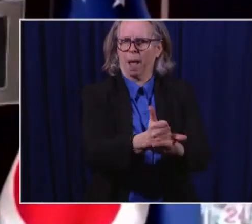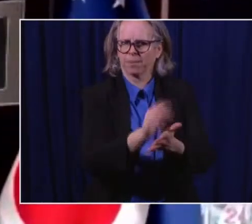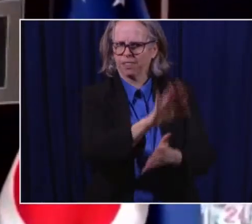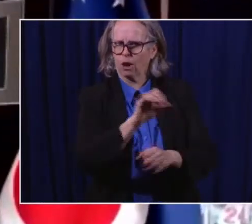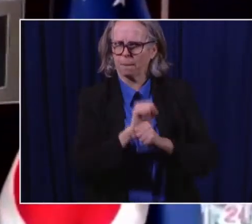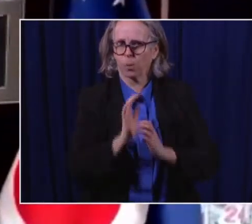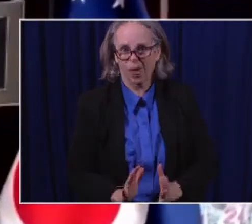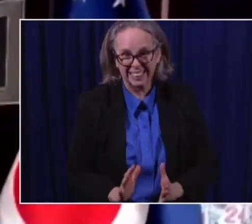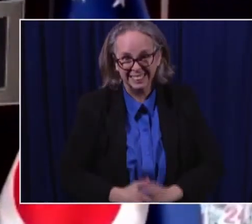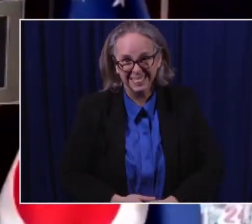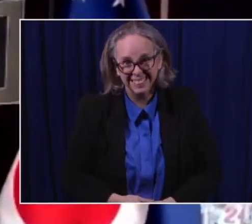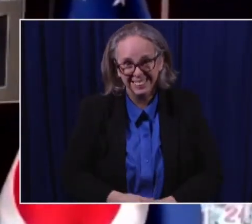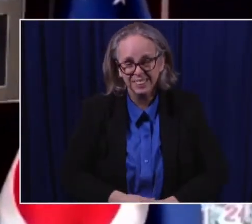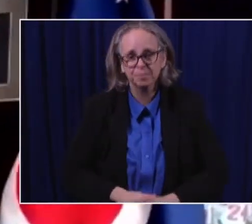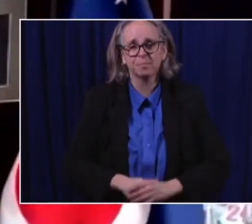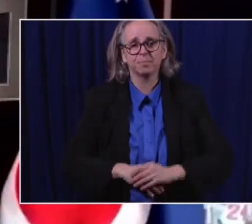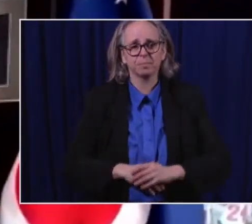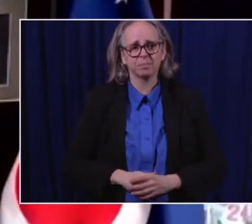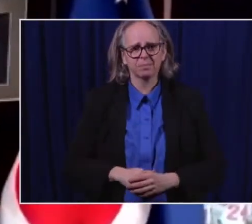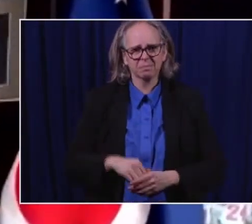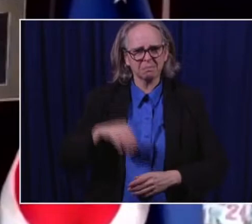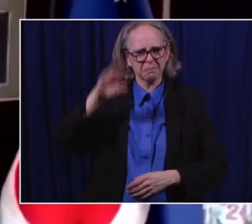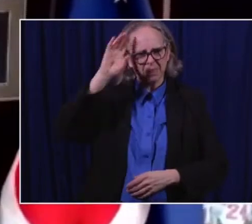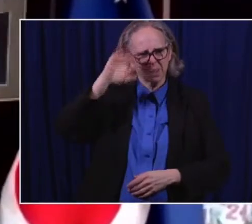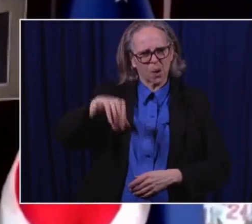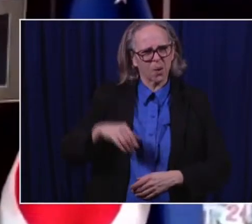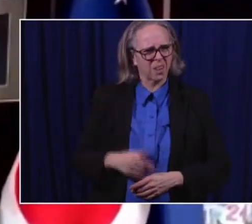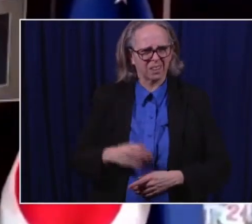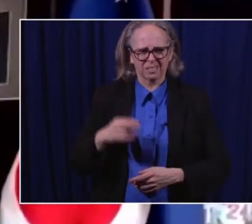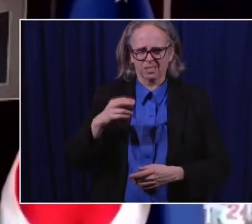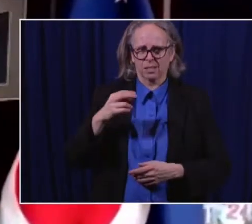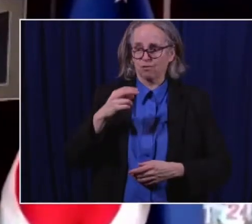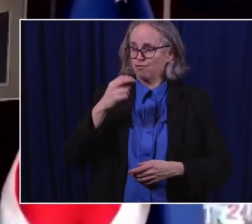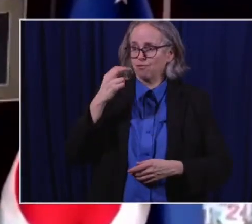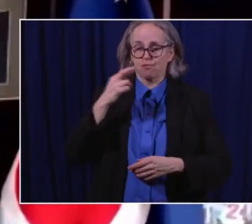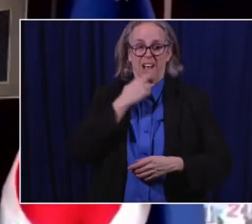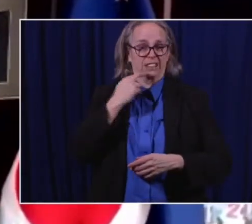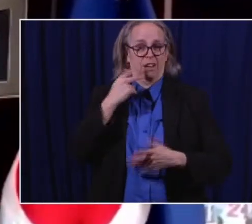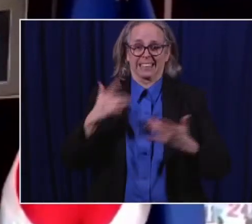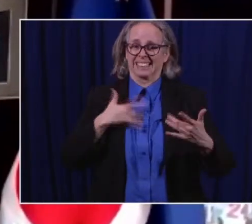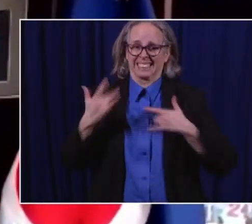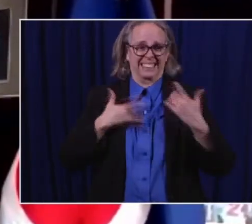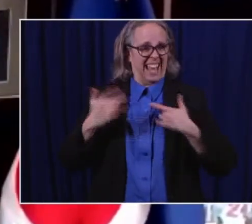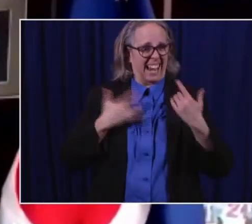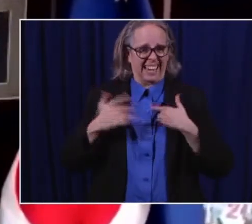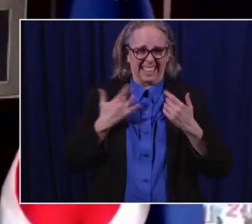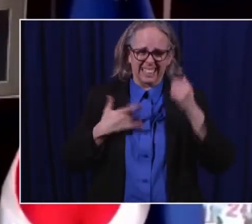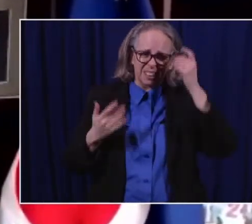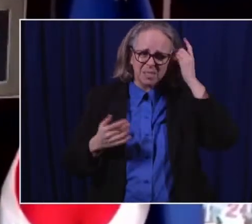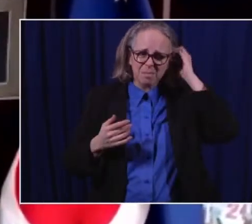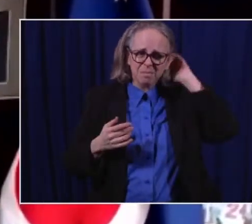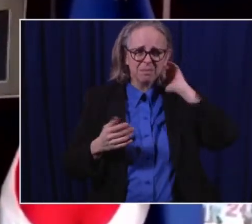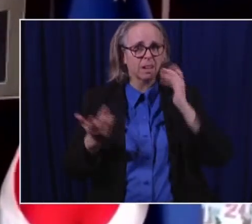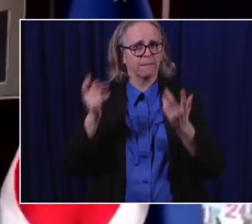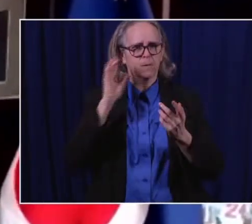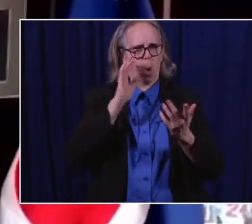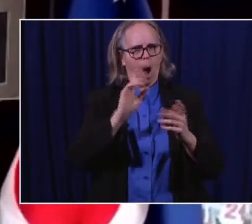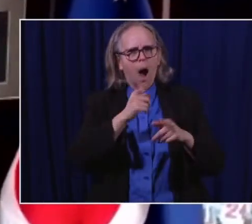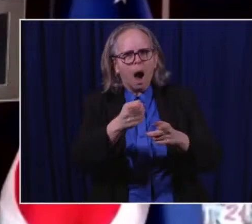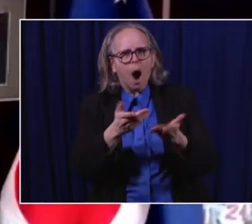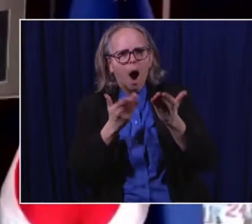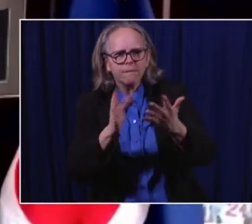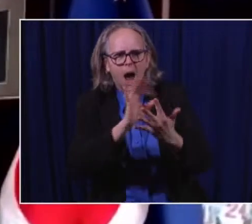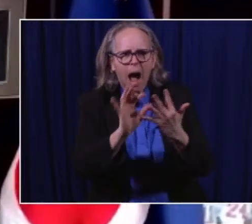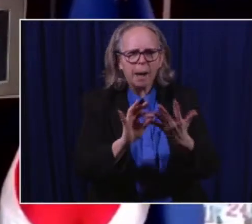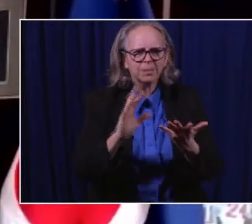something that I know that the restaurants are excited to do. They're excited with the expanded hours with the curfew. And I know they will want me to